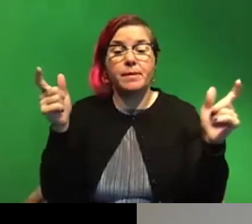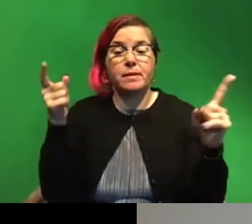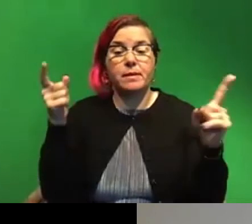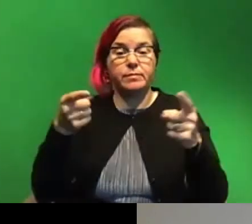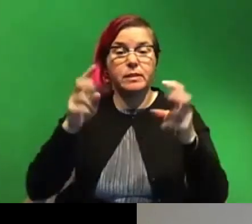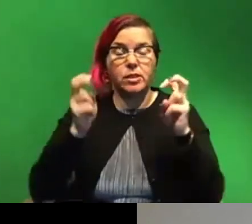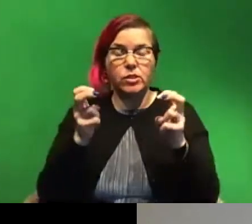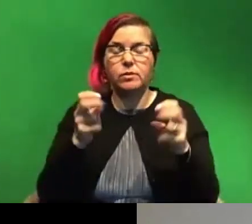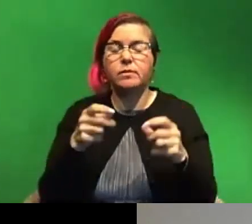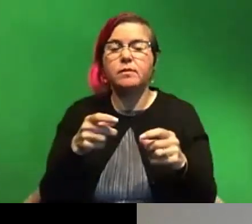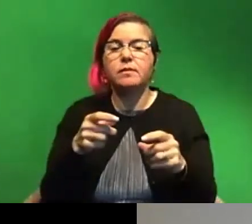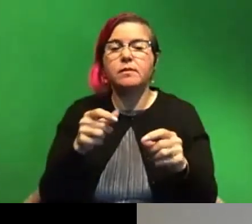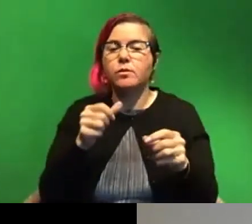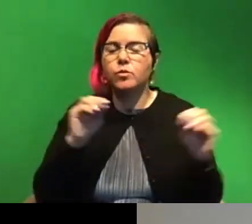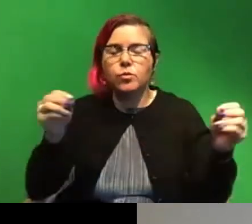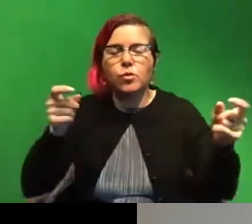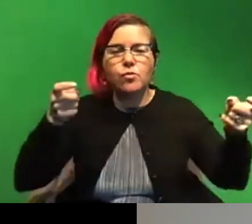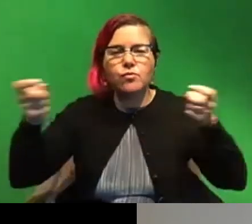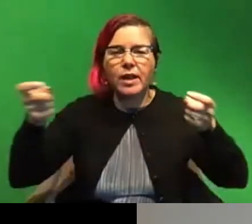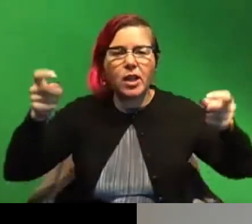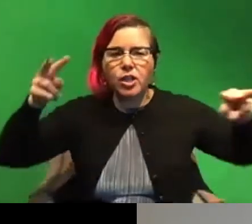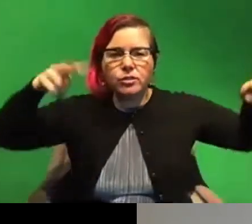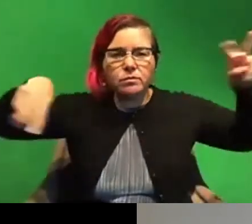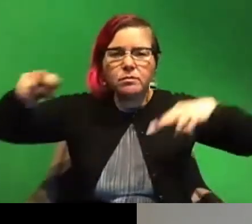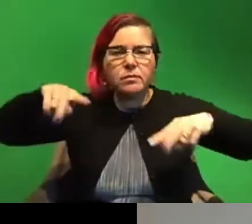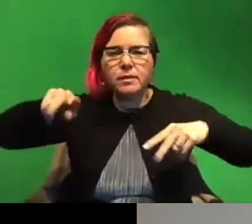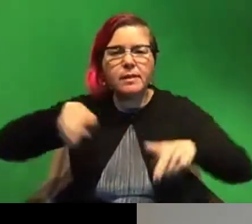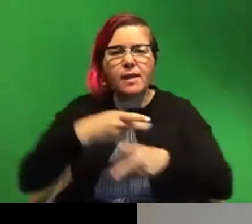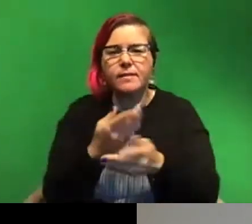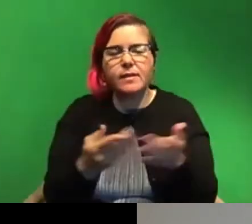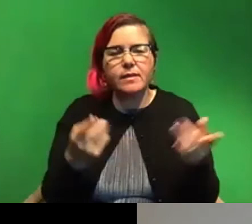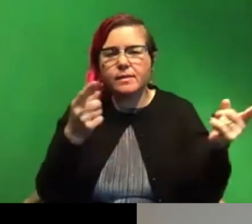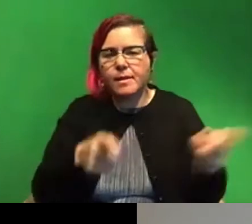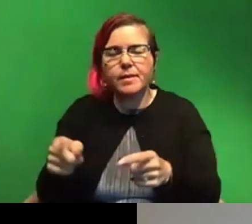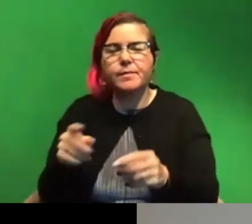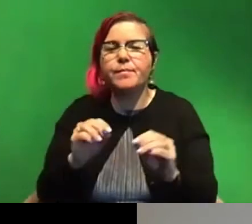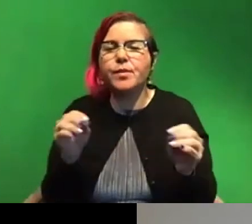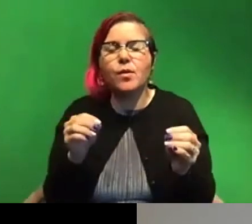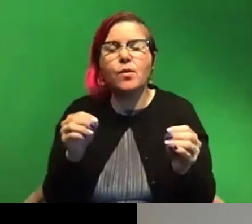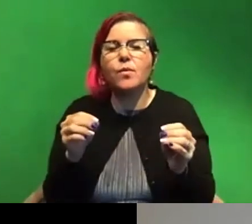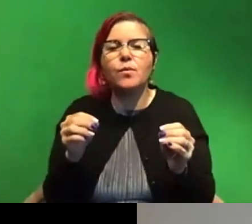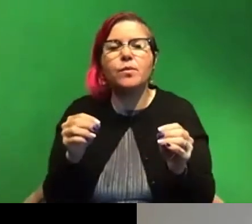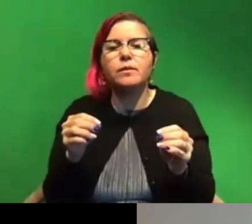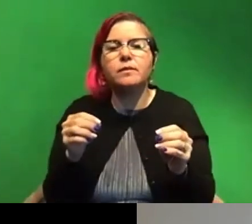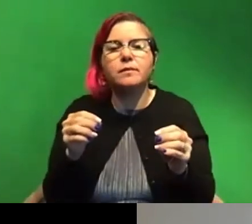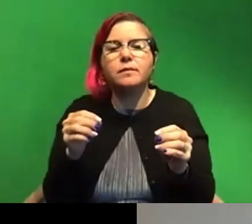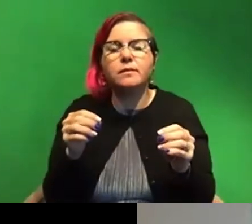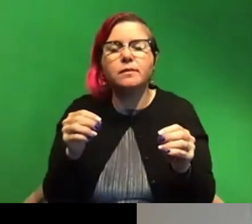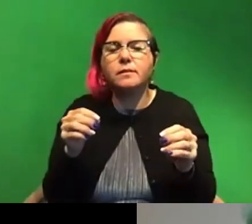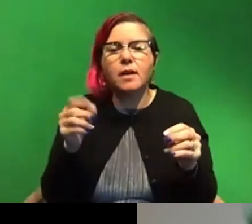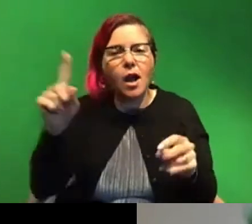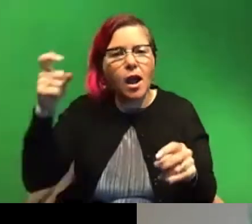not any regulation at the moment over these types of things happening. There's not a lot of oversight. There's not a lot of